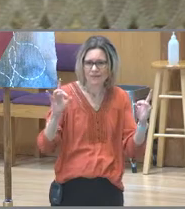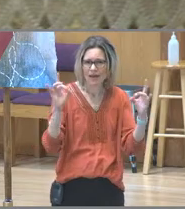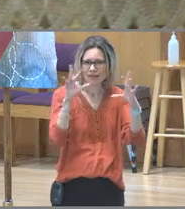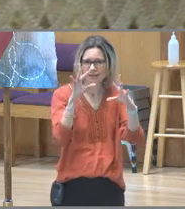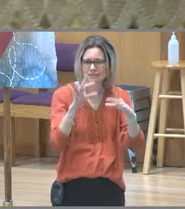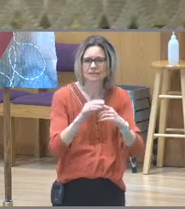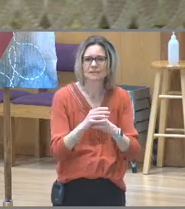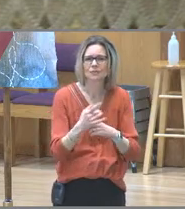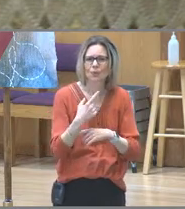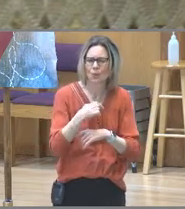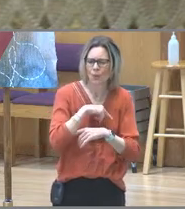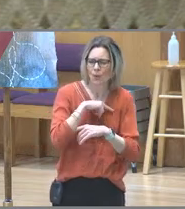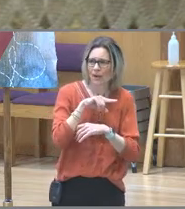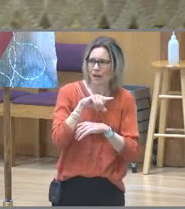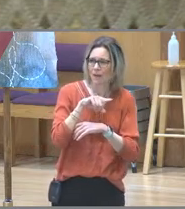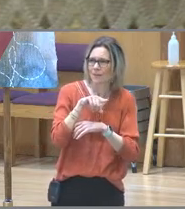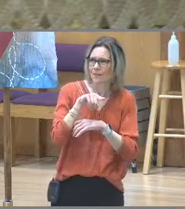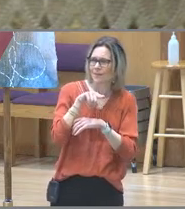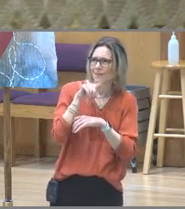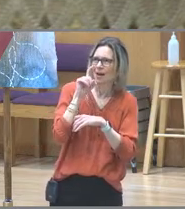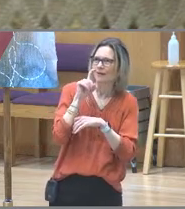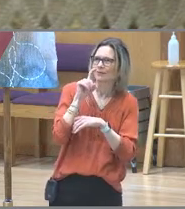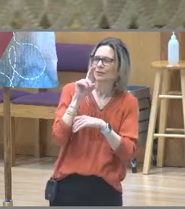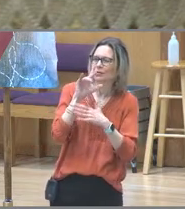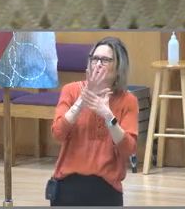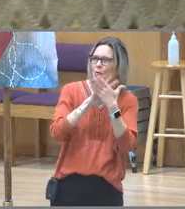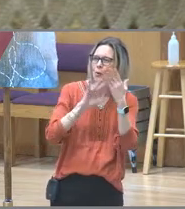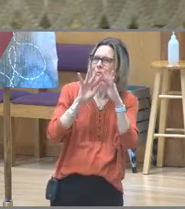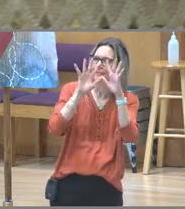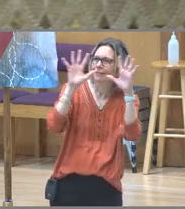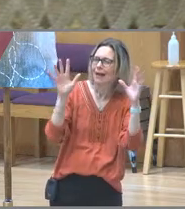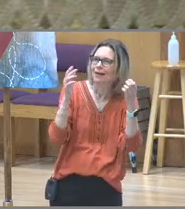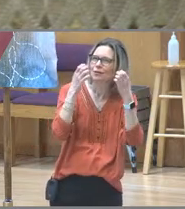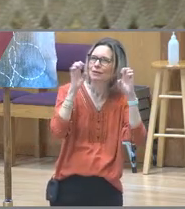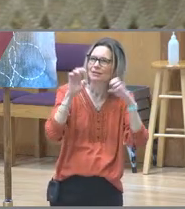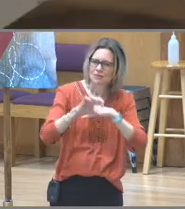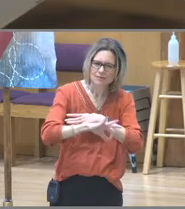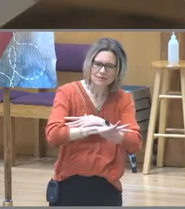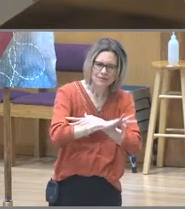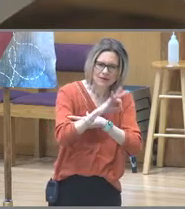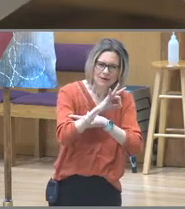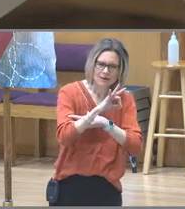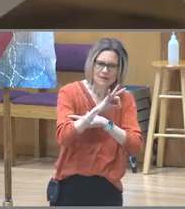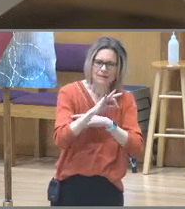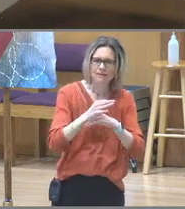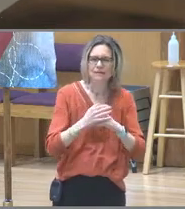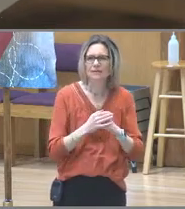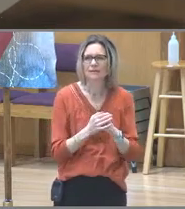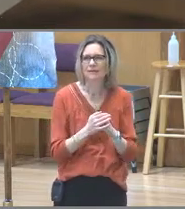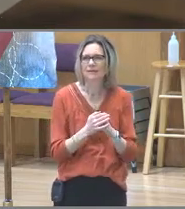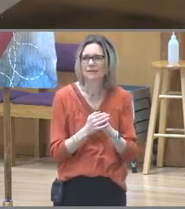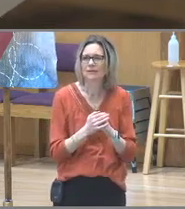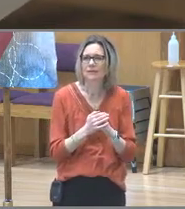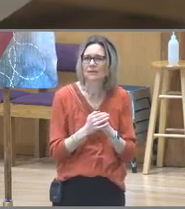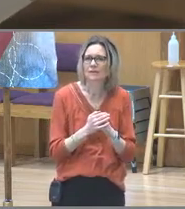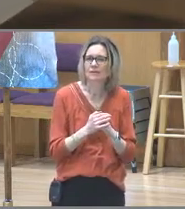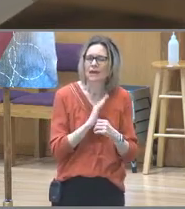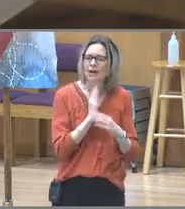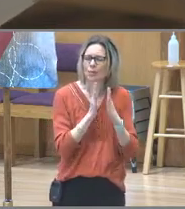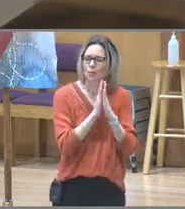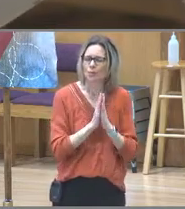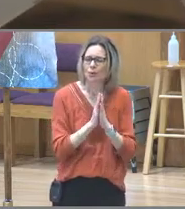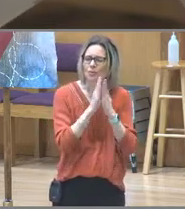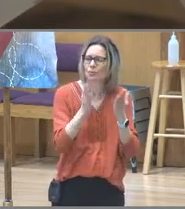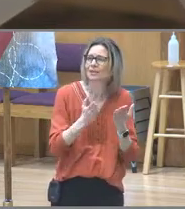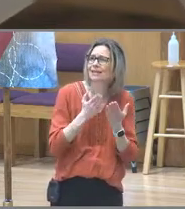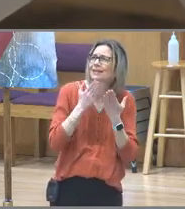We are bathed in the glorious light of your Easter dawn, O God. We lift our prayers with